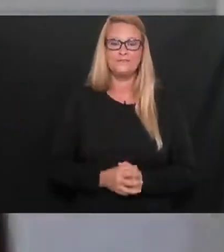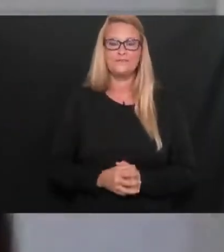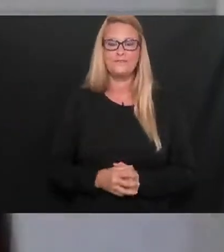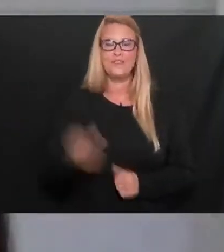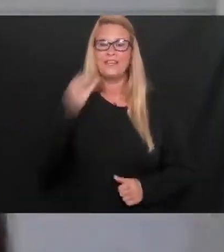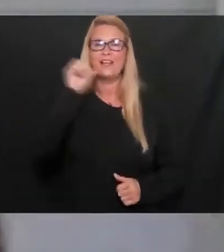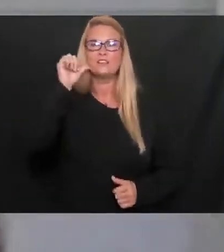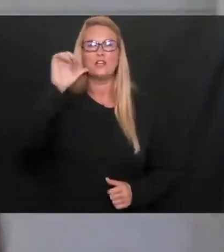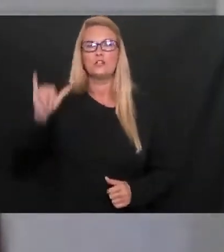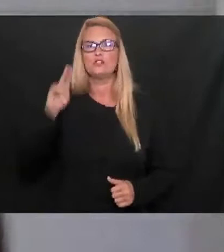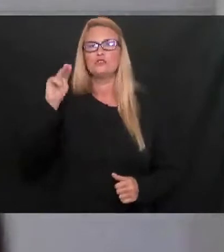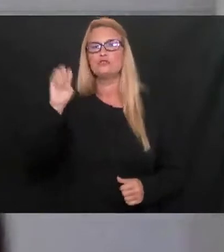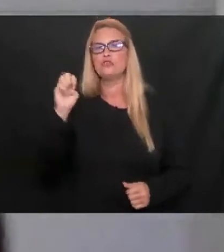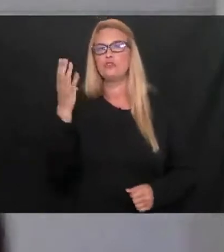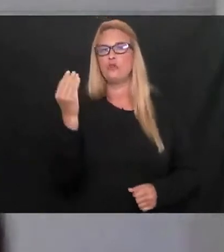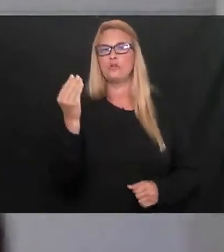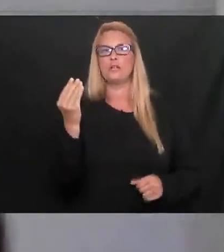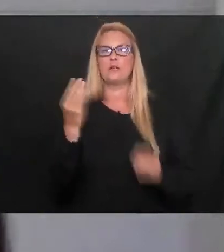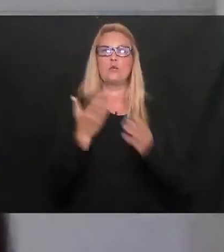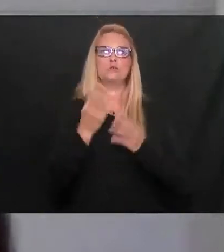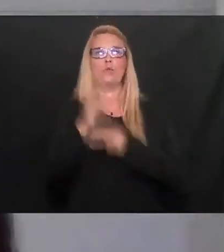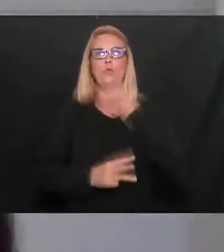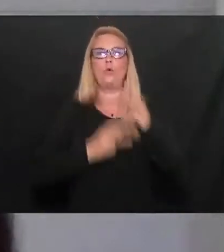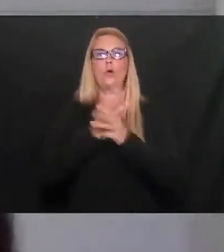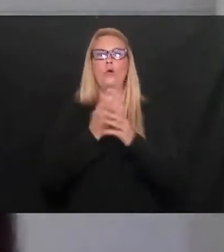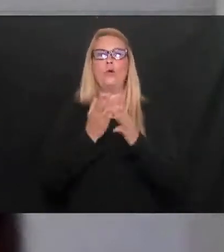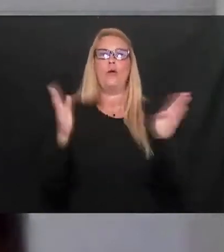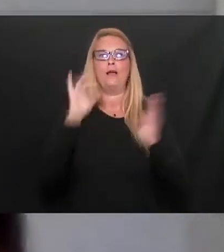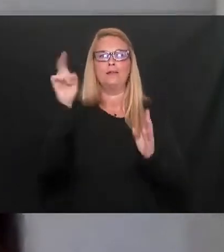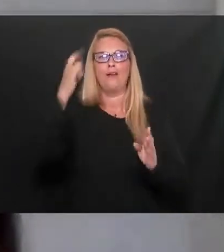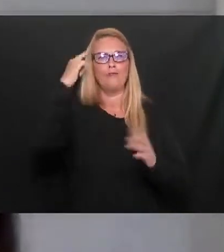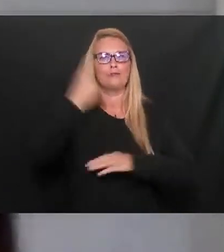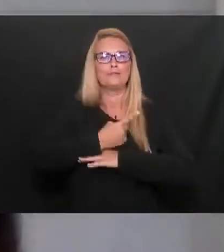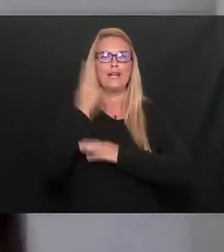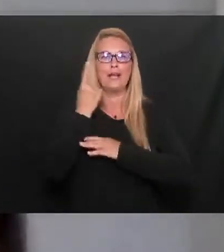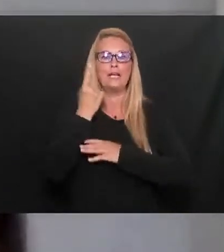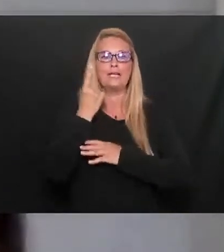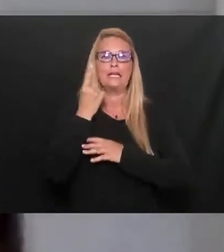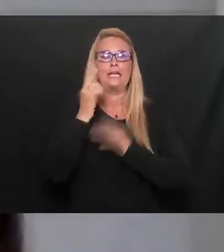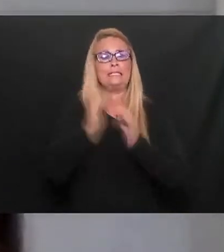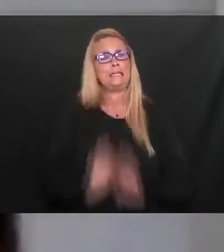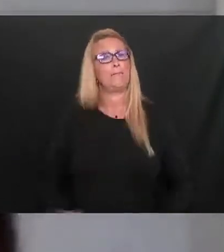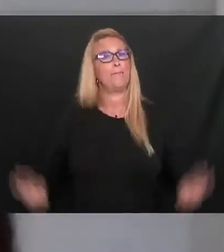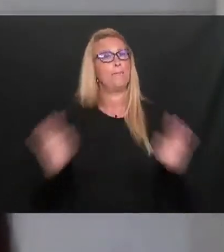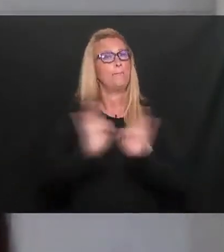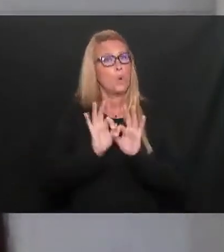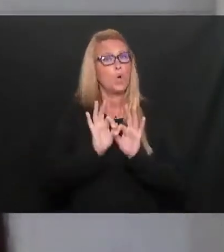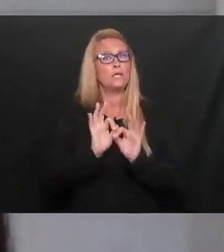14th, was World Blood Donor Day, and as the governor mentioned, it is important to donate blood. Donating plasma